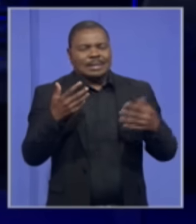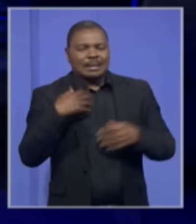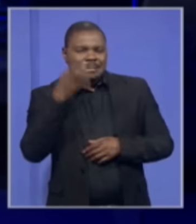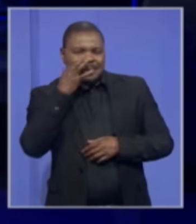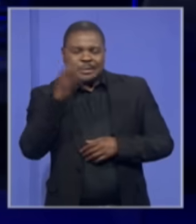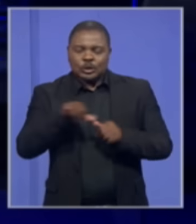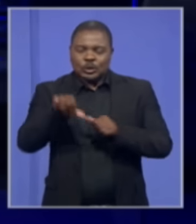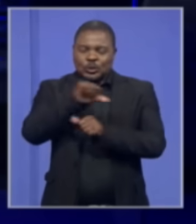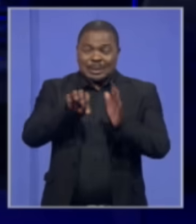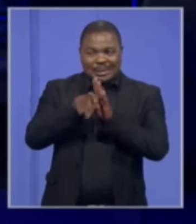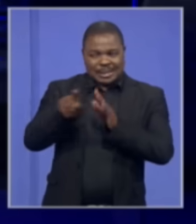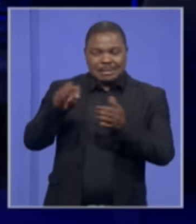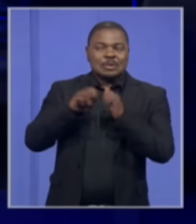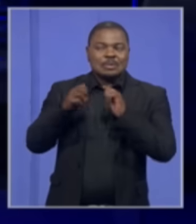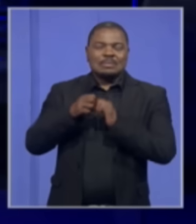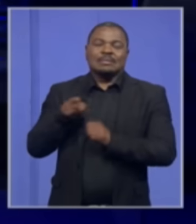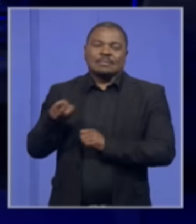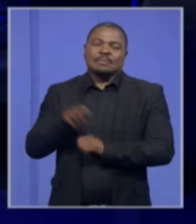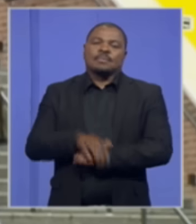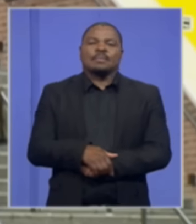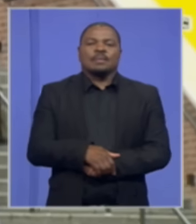media.